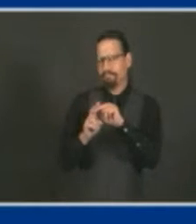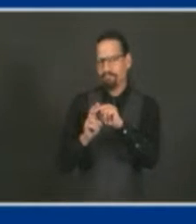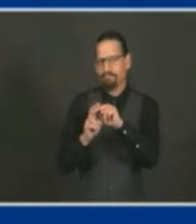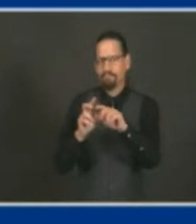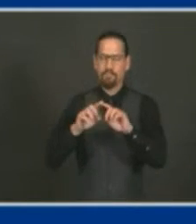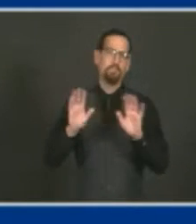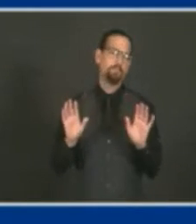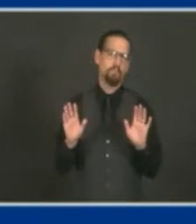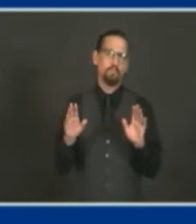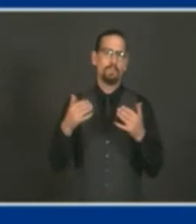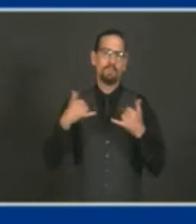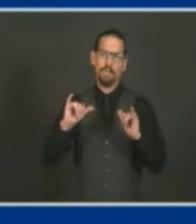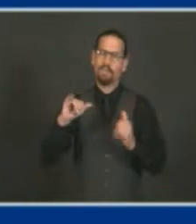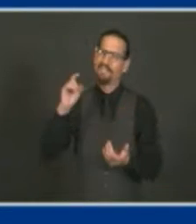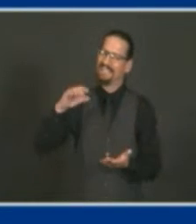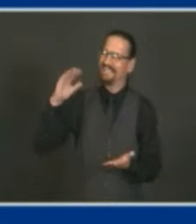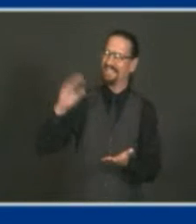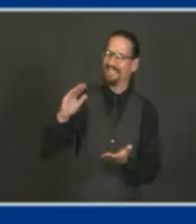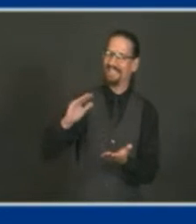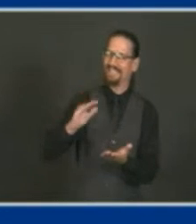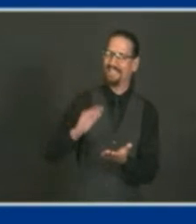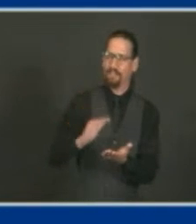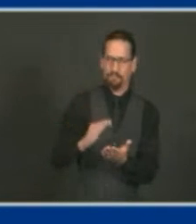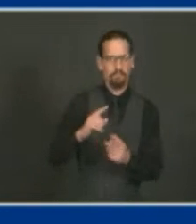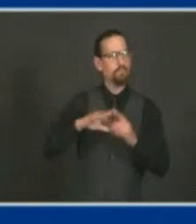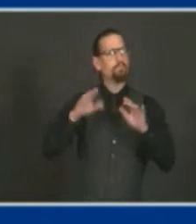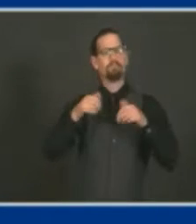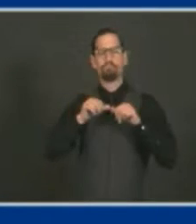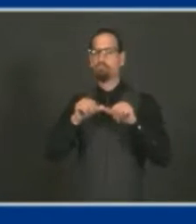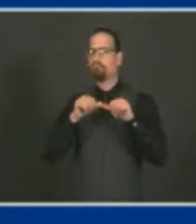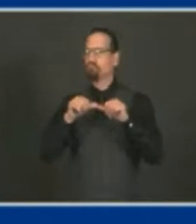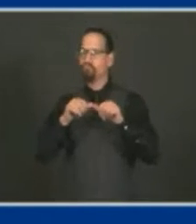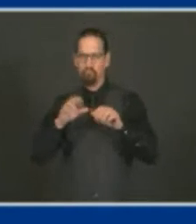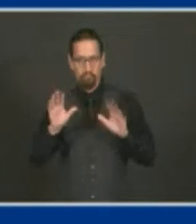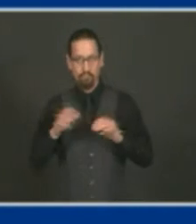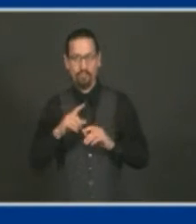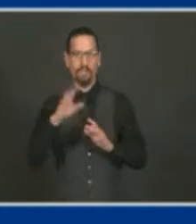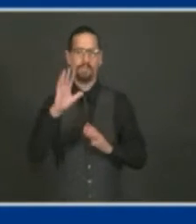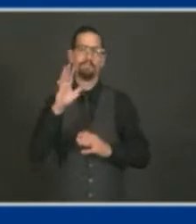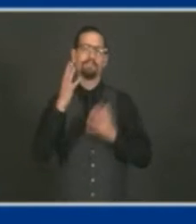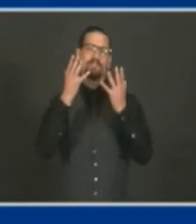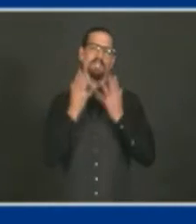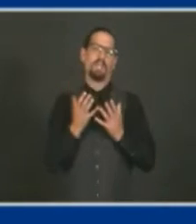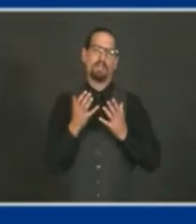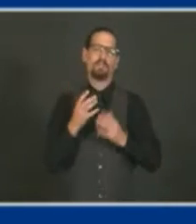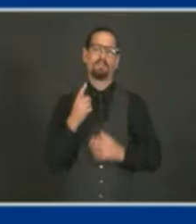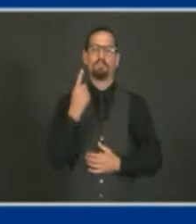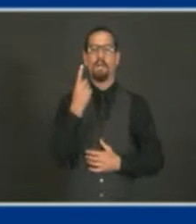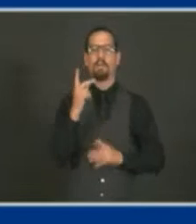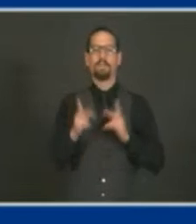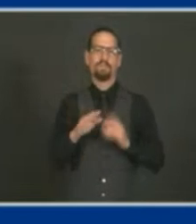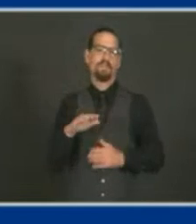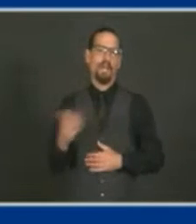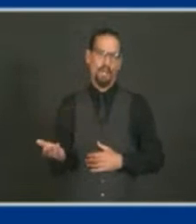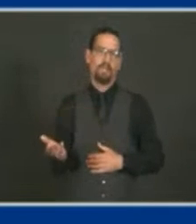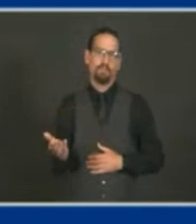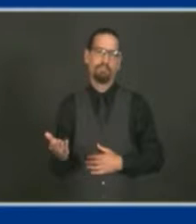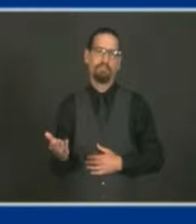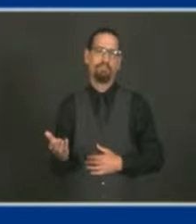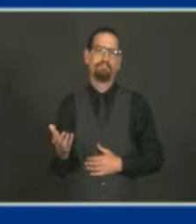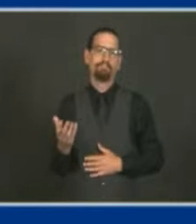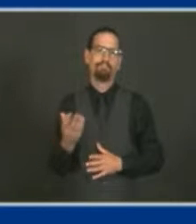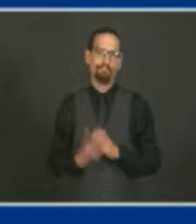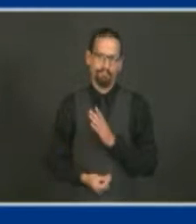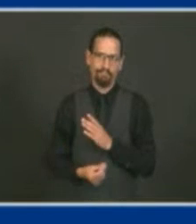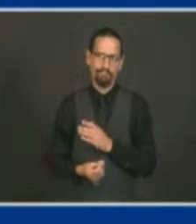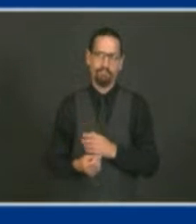and so we want to make sure we stay vigilant. And sadly, we had one more death yesterday. A week ago, I announced